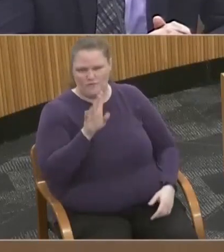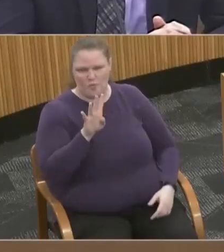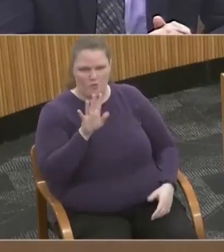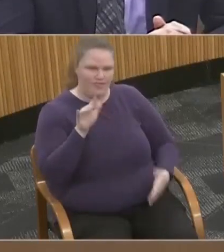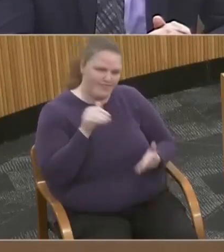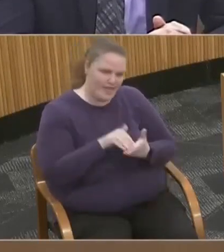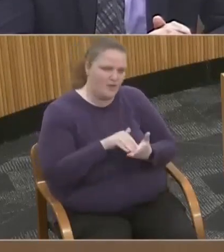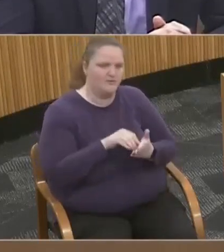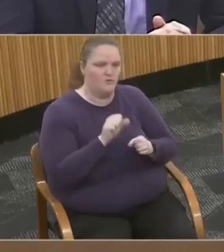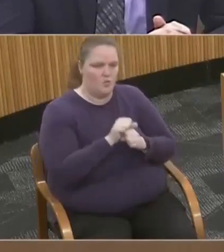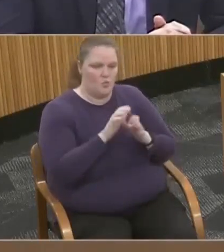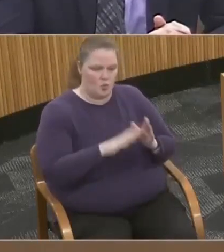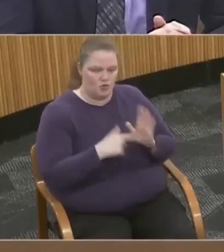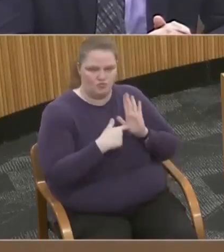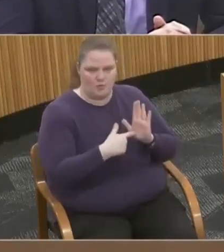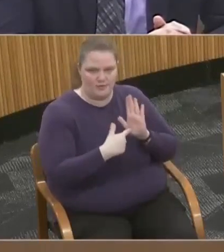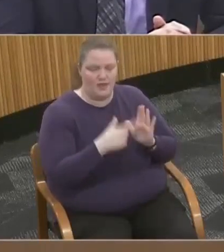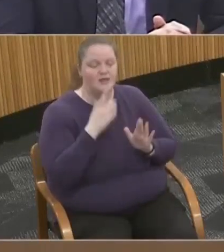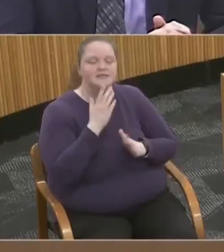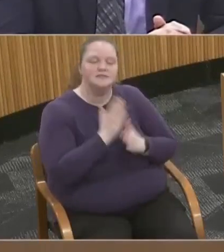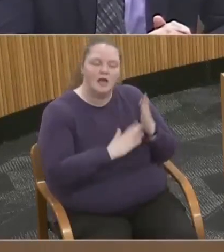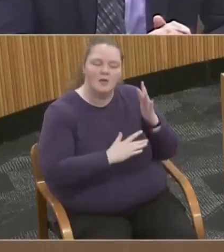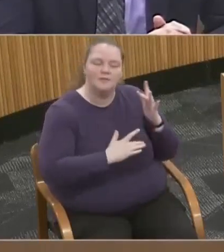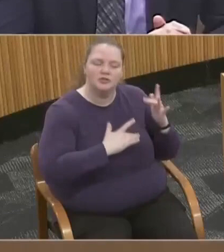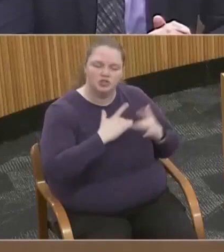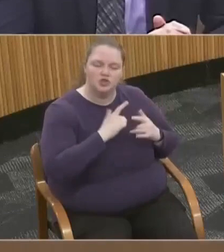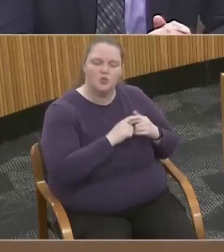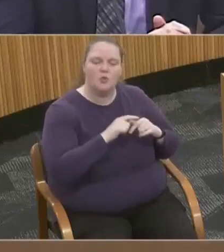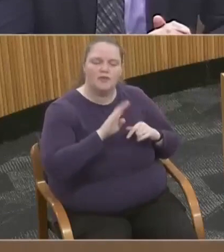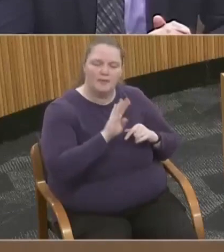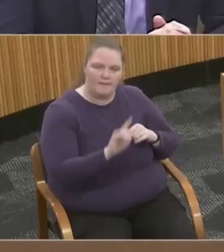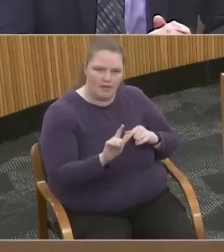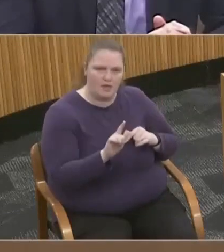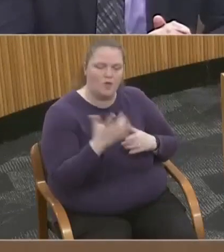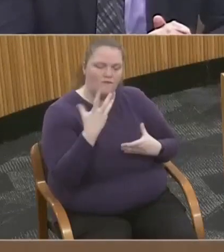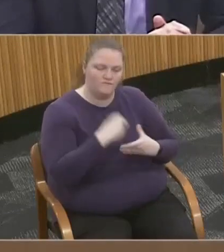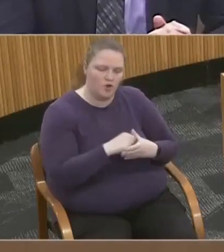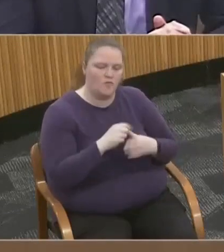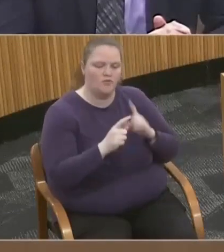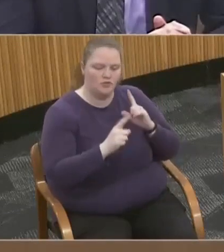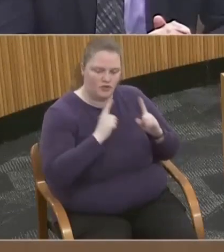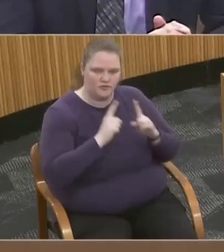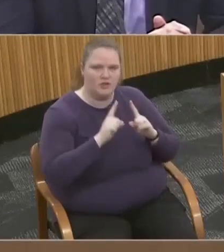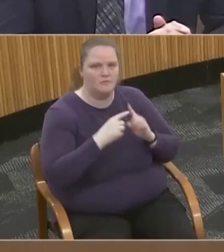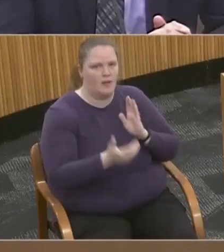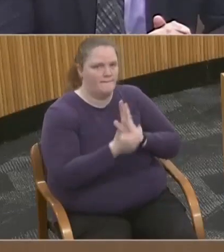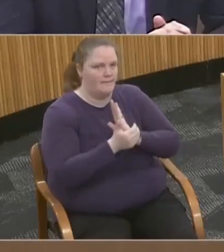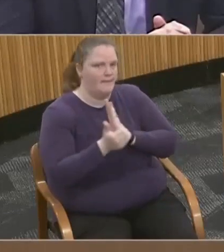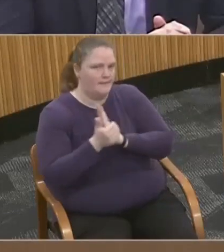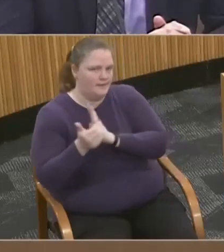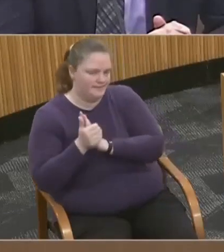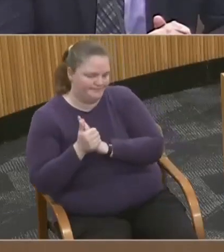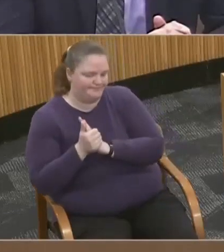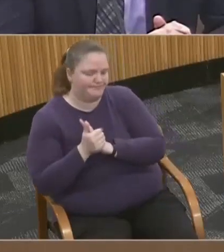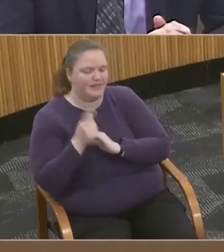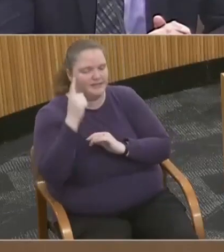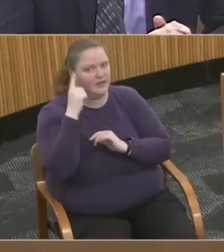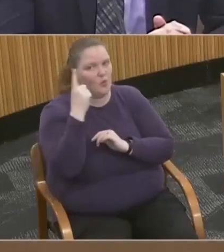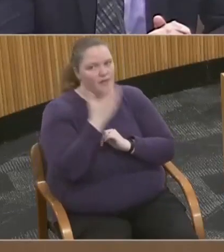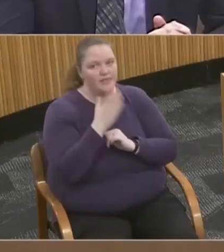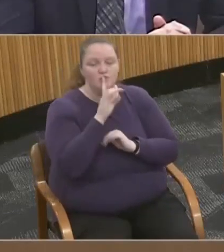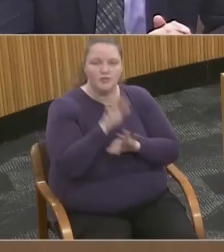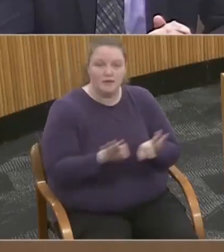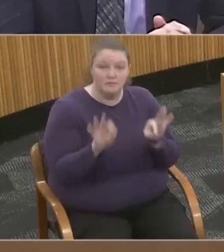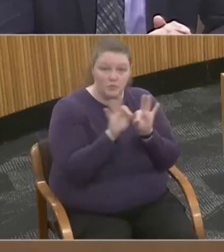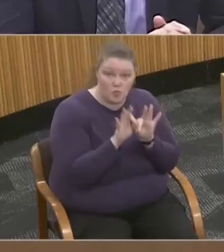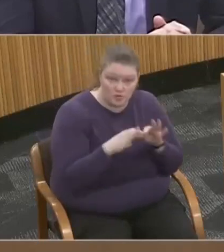workers. And we do have some concerns with this bill. We are engaging in a conversation about amendments. I think one thing that's really important